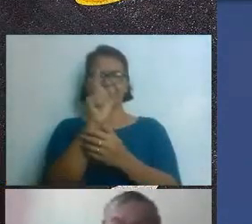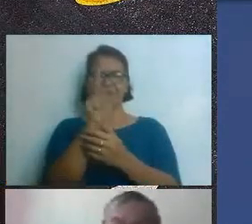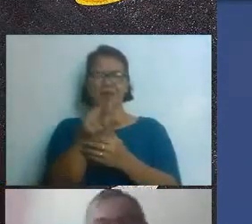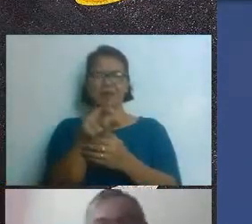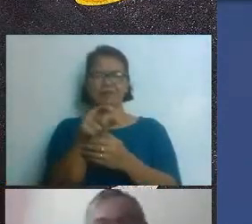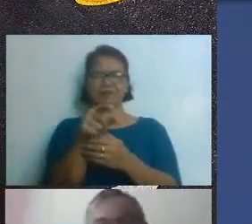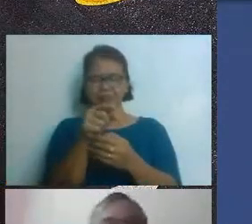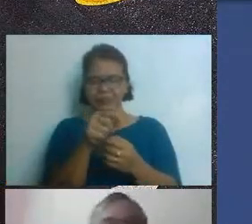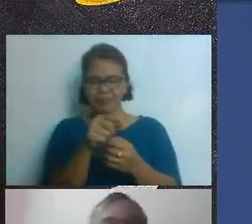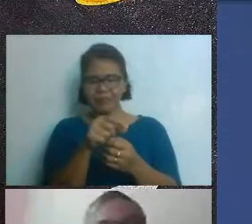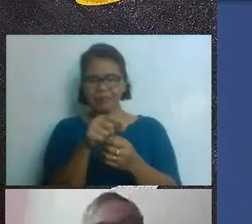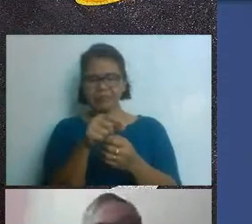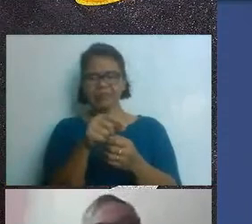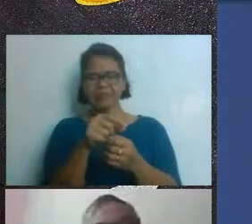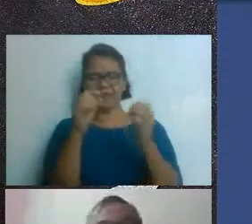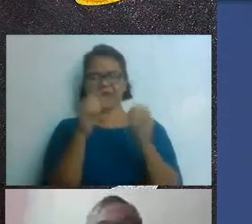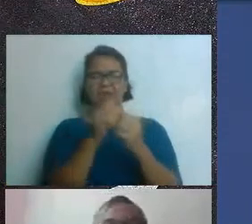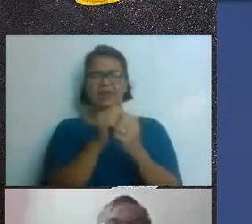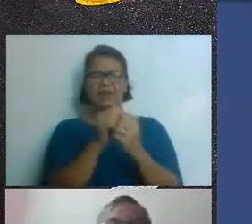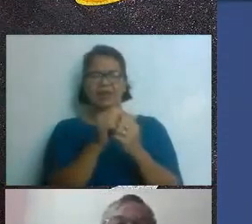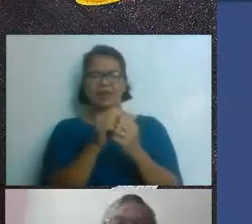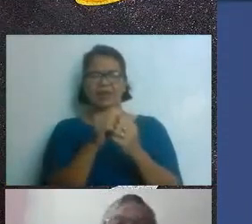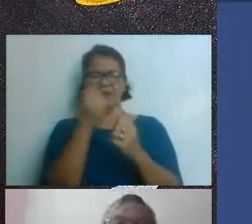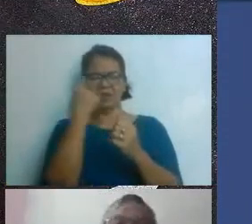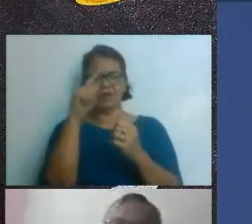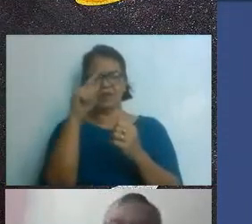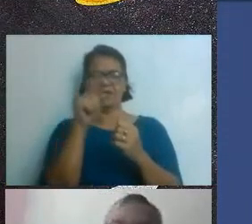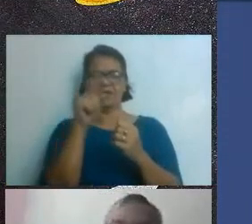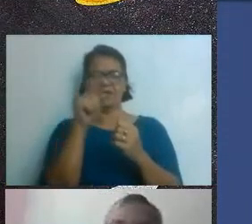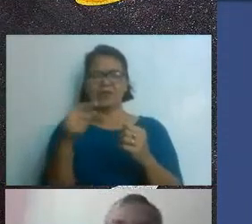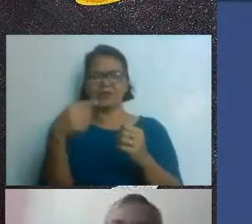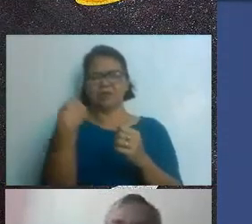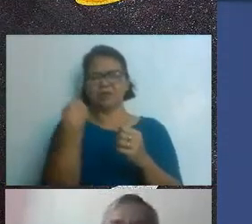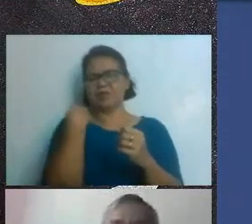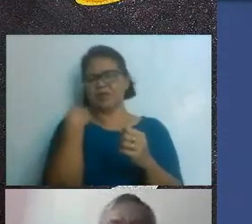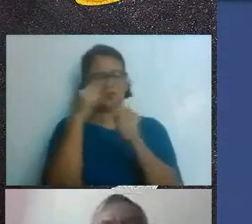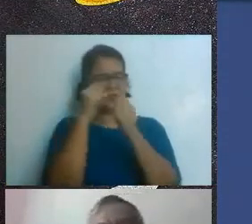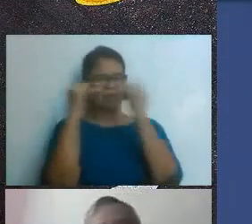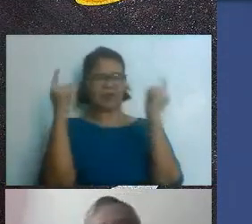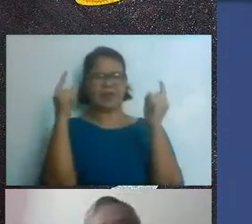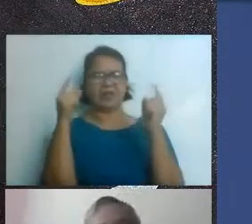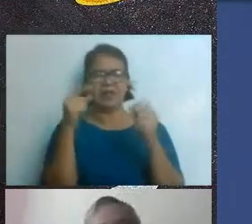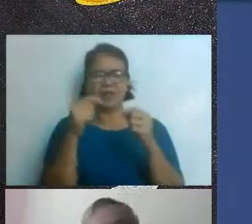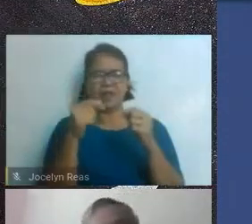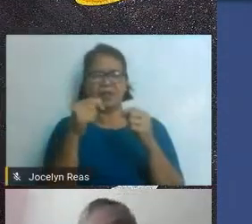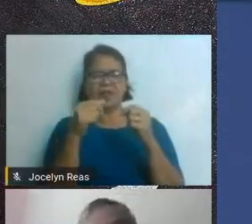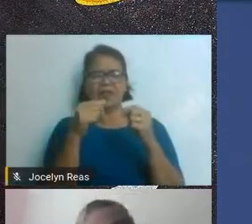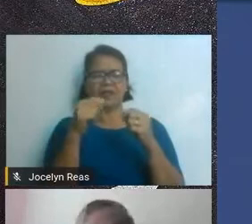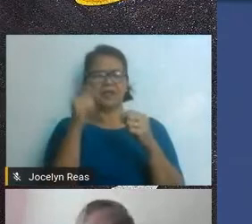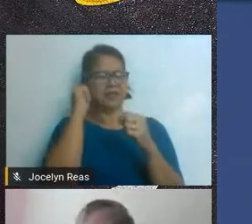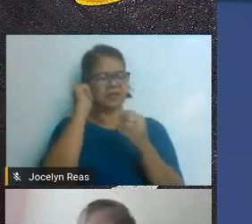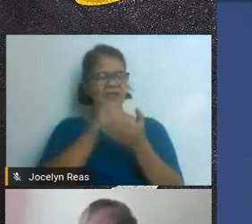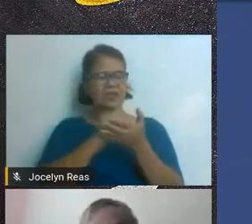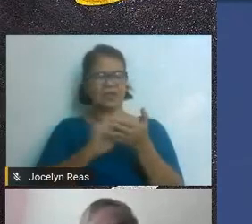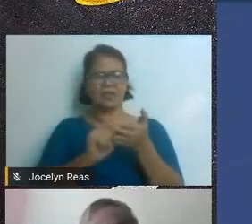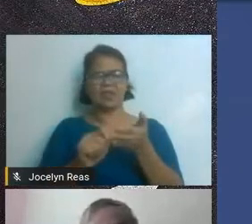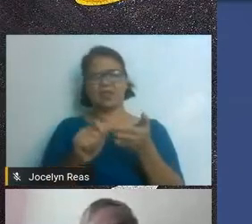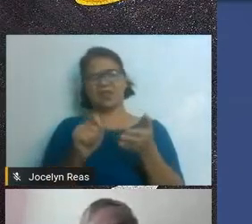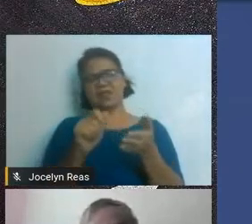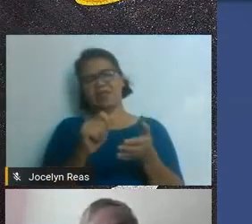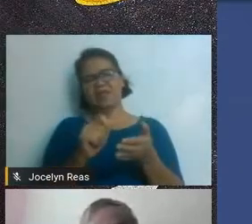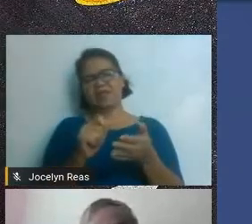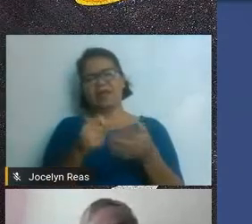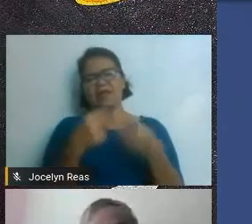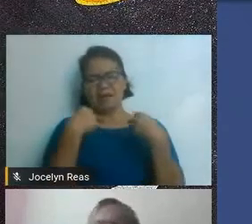education. For those of you who are not aware, Secretary Liling has organized a task force that has